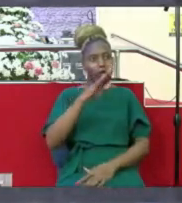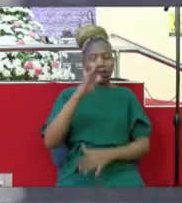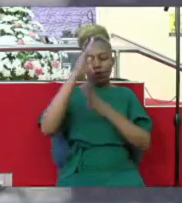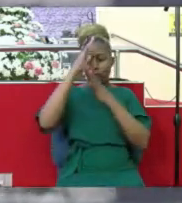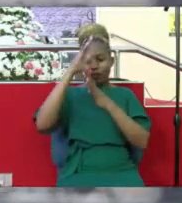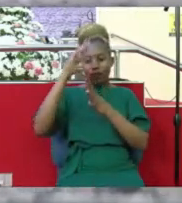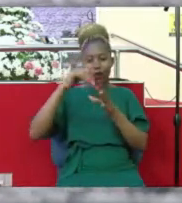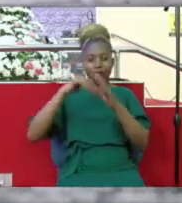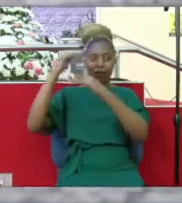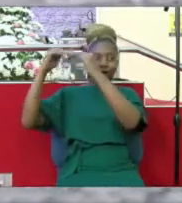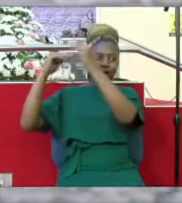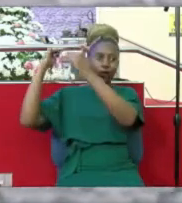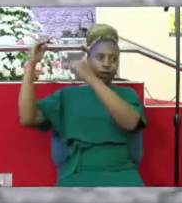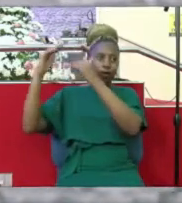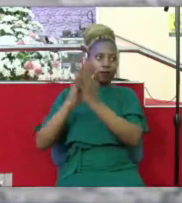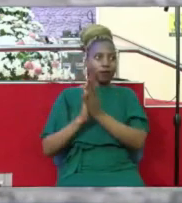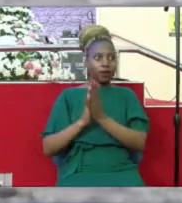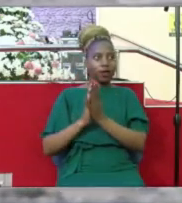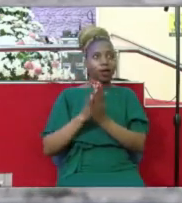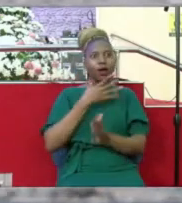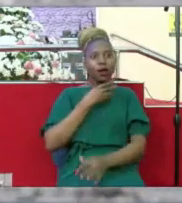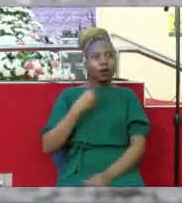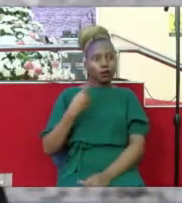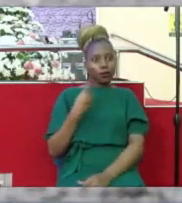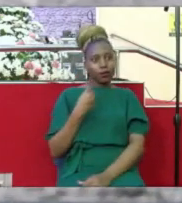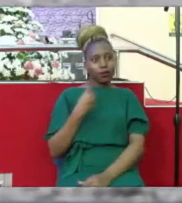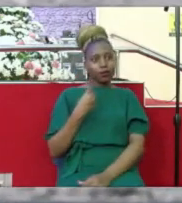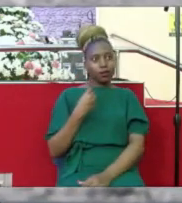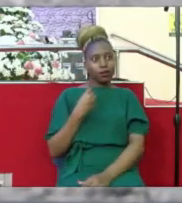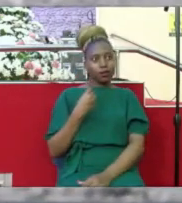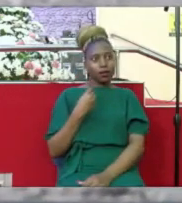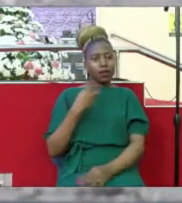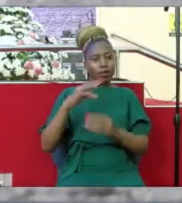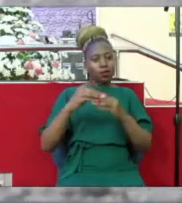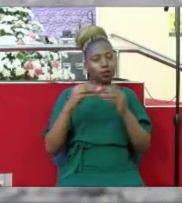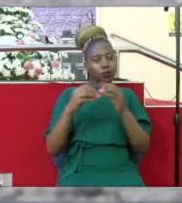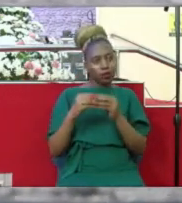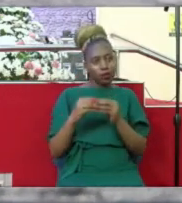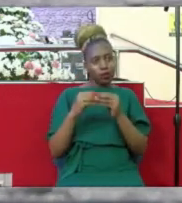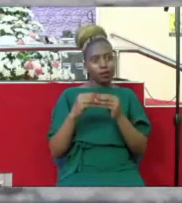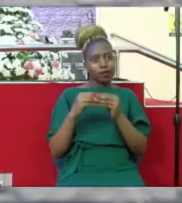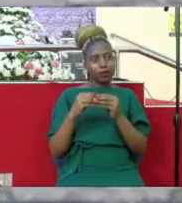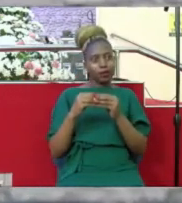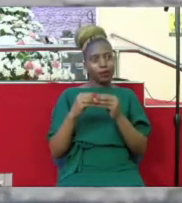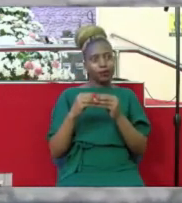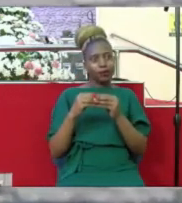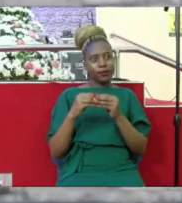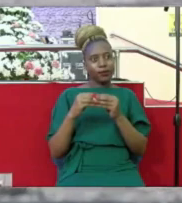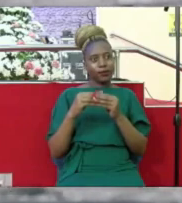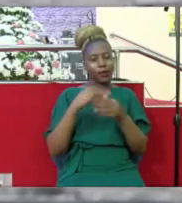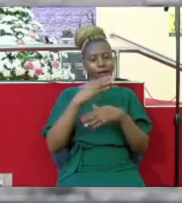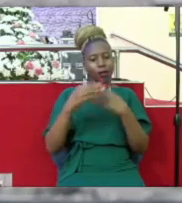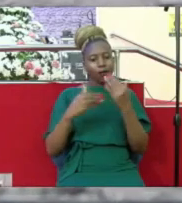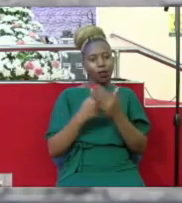wa mbinguni. Has a desire. Ako na shauku. To bring forth. Kuleta. All that he has placed